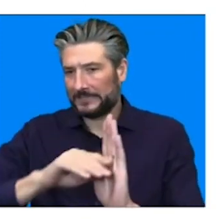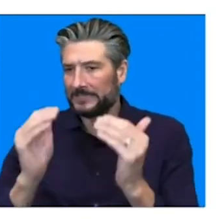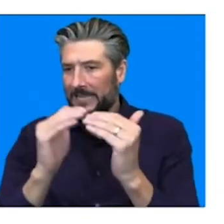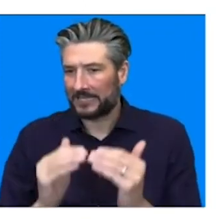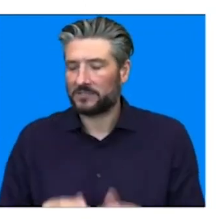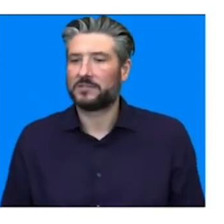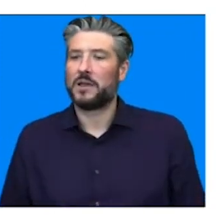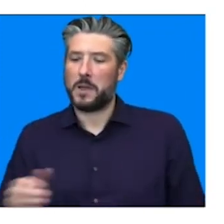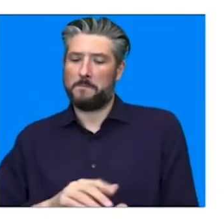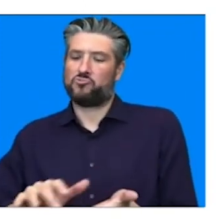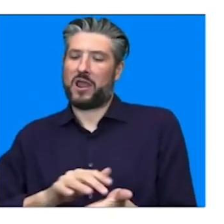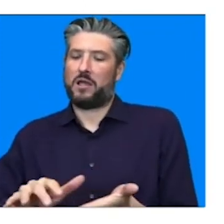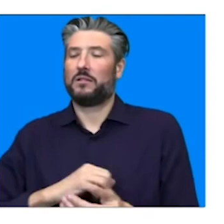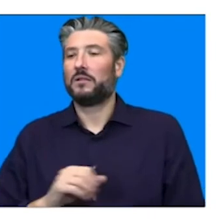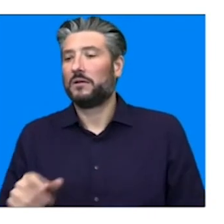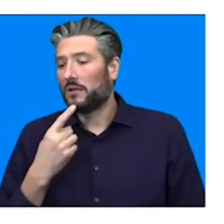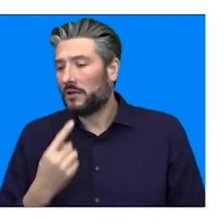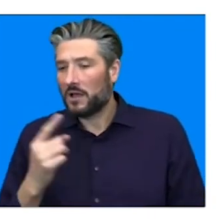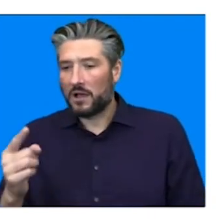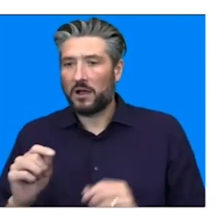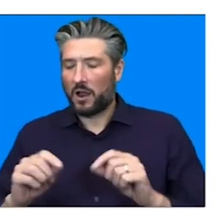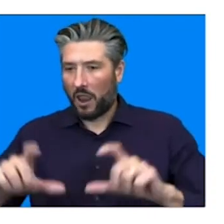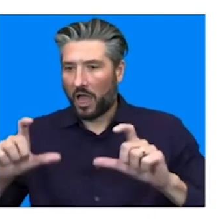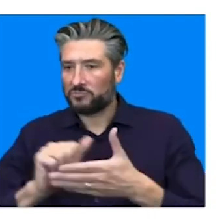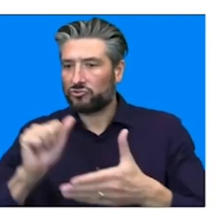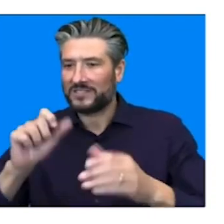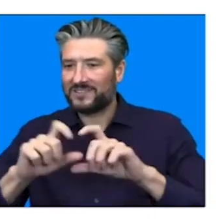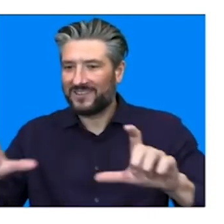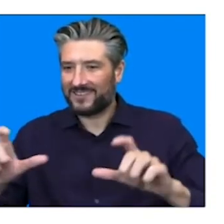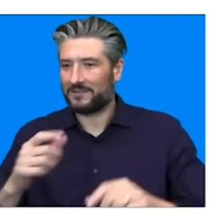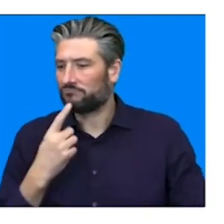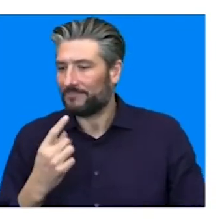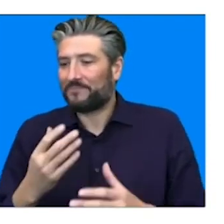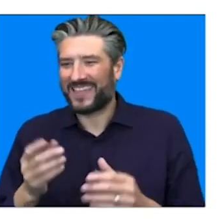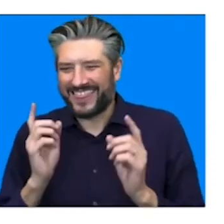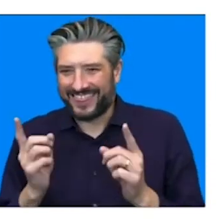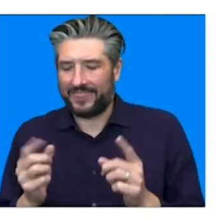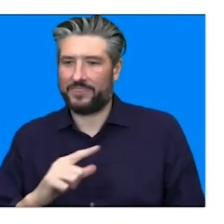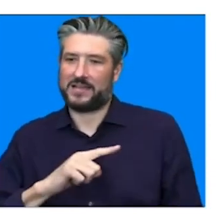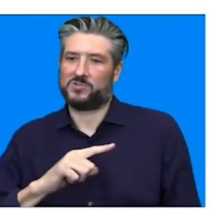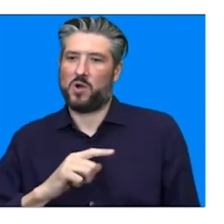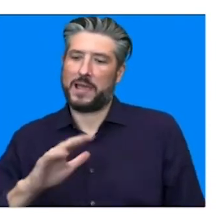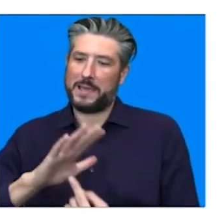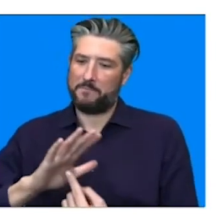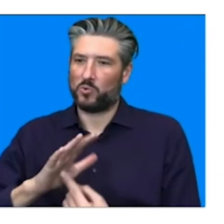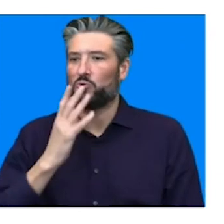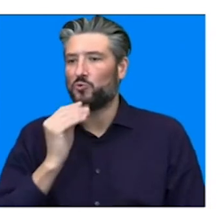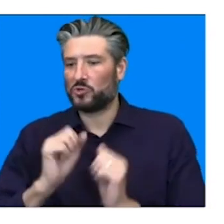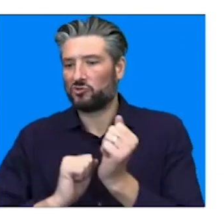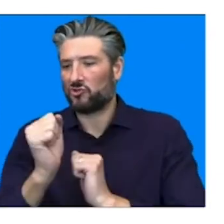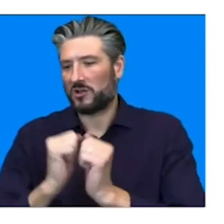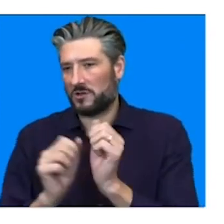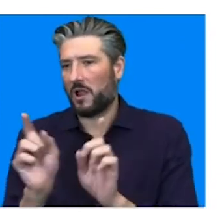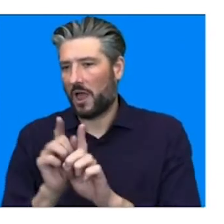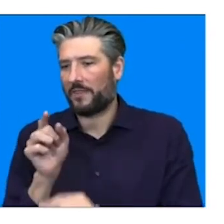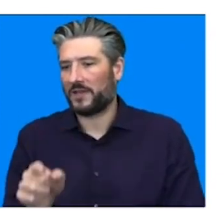Large print heading. Large print. PDF heading level 2. PDF and so on, which is why it's so important to use that kind of structure. You'll